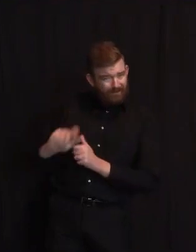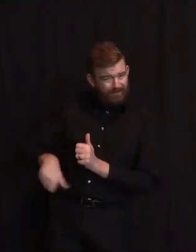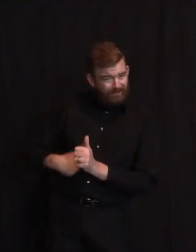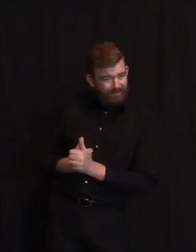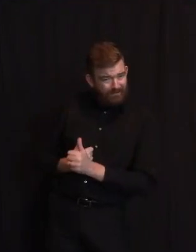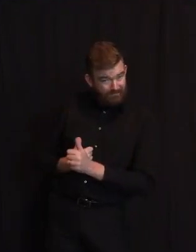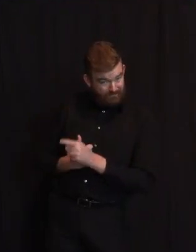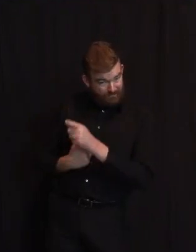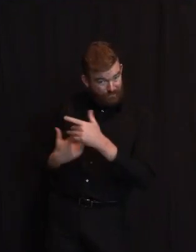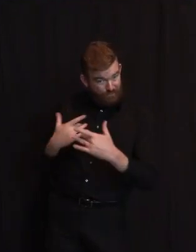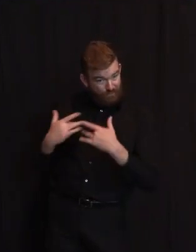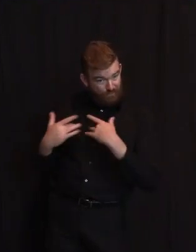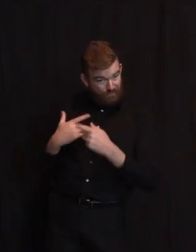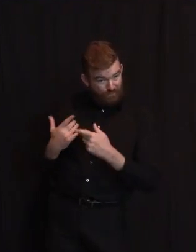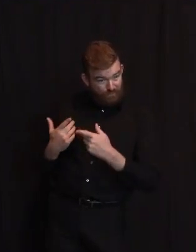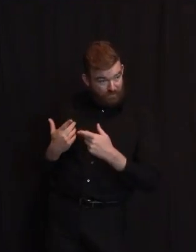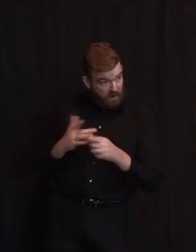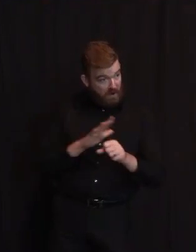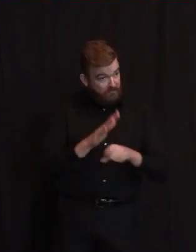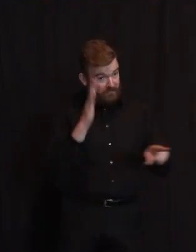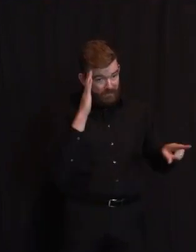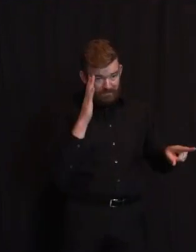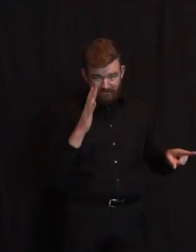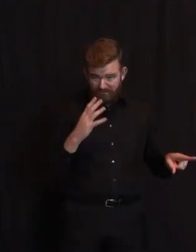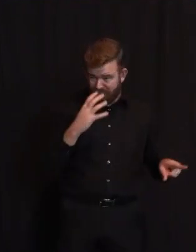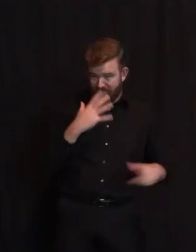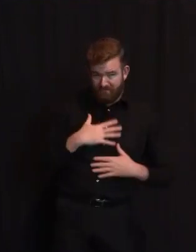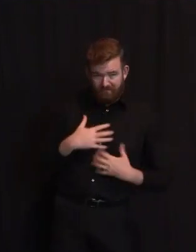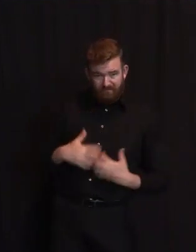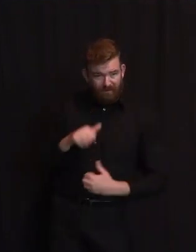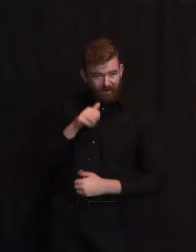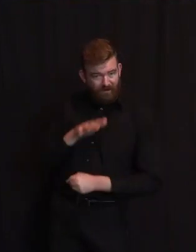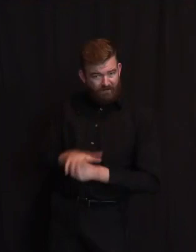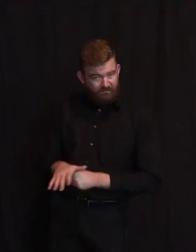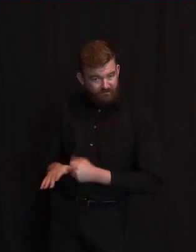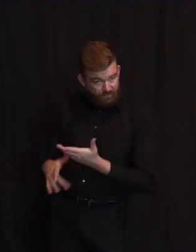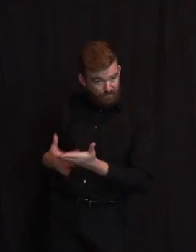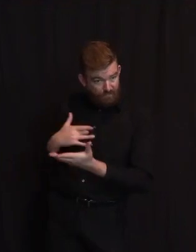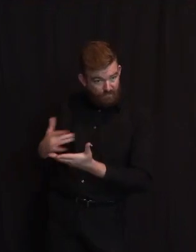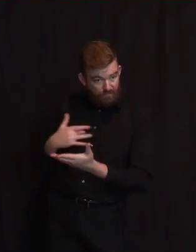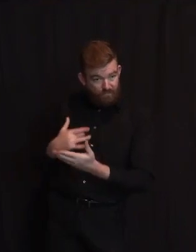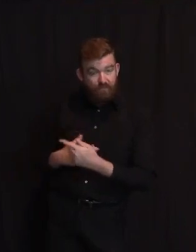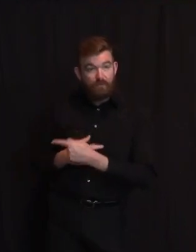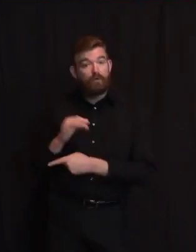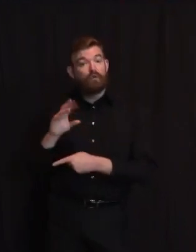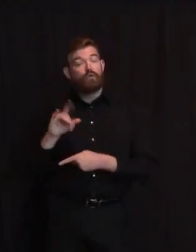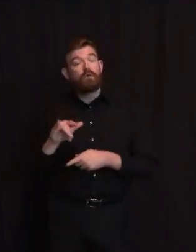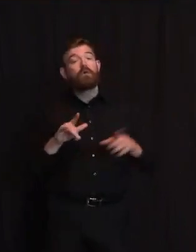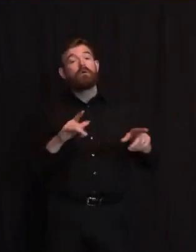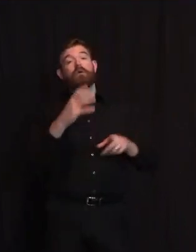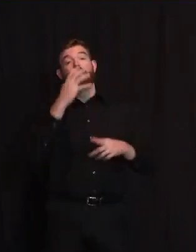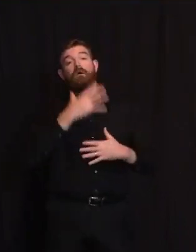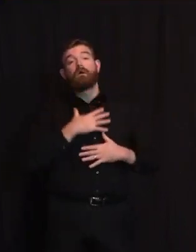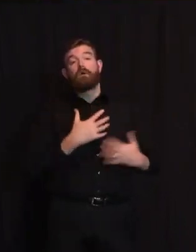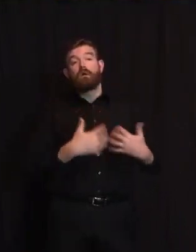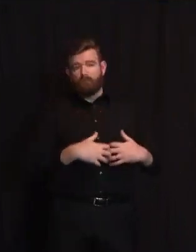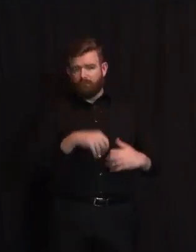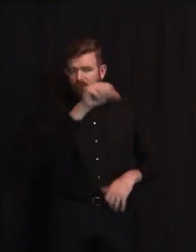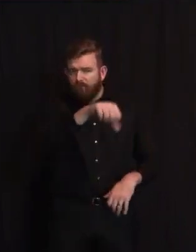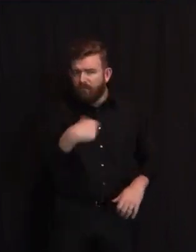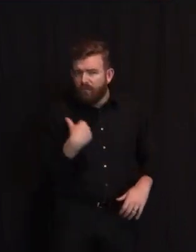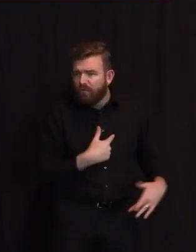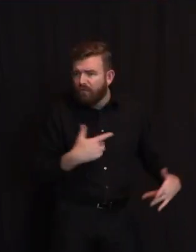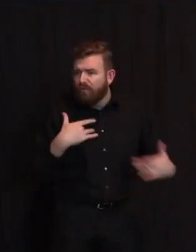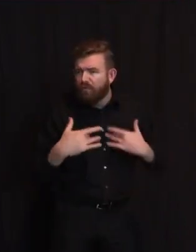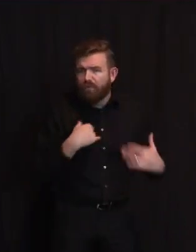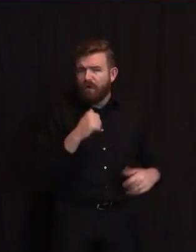bed capacities, but is only having 61 ventilators a concern? The ventilators? Yeah, we have a big concern for ventilators,